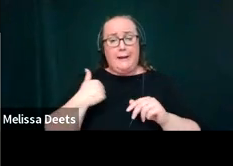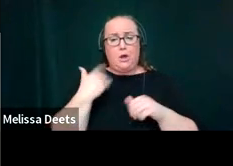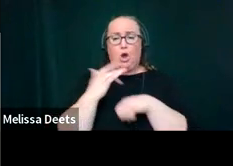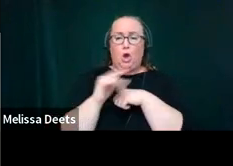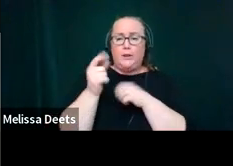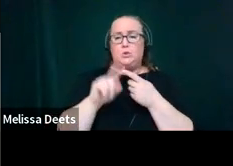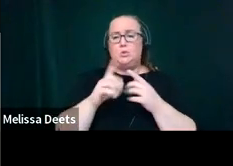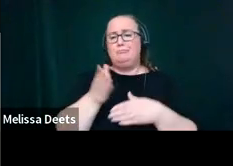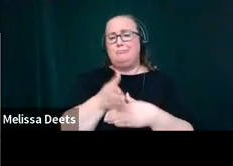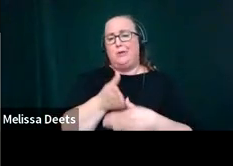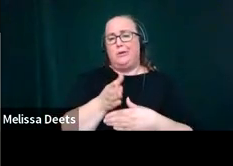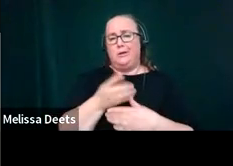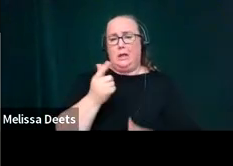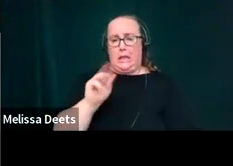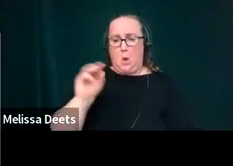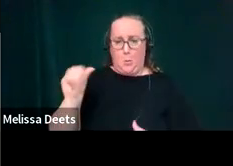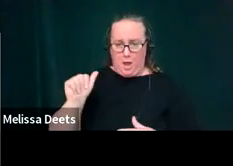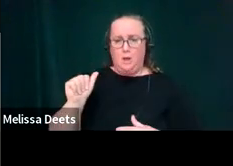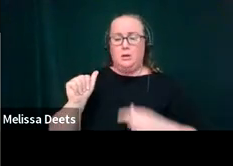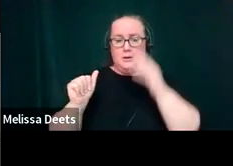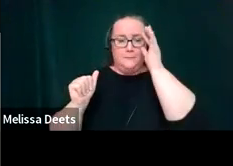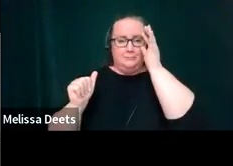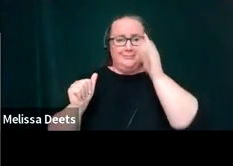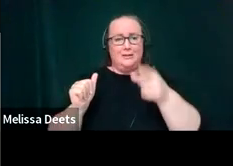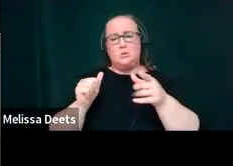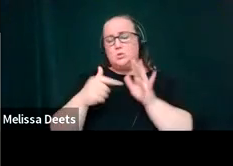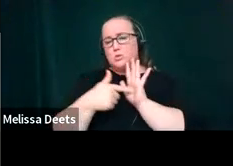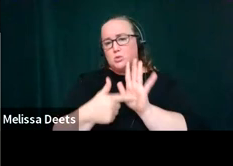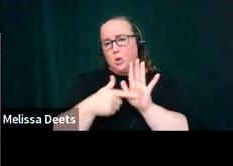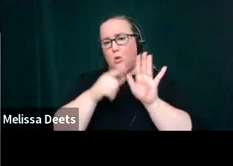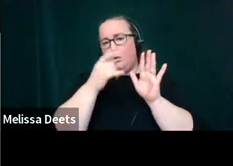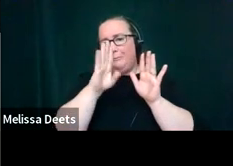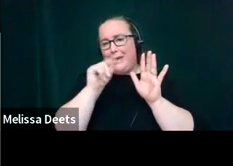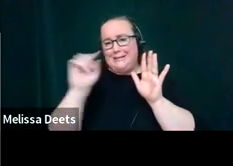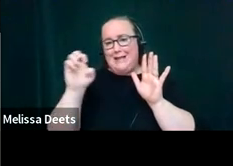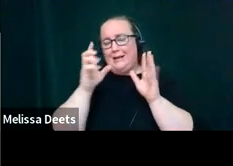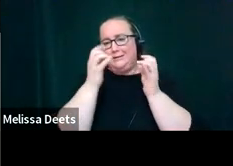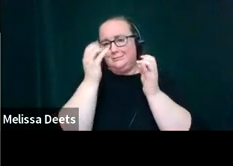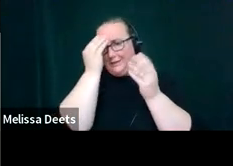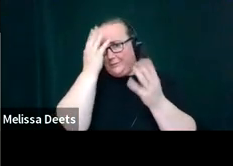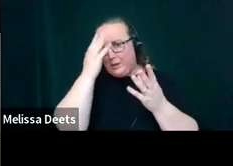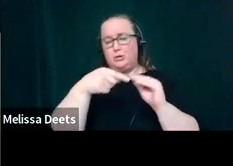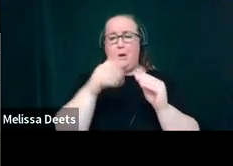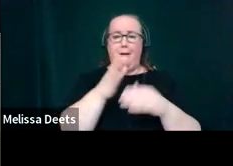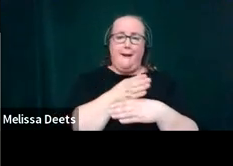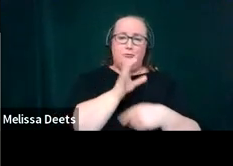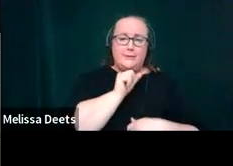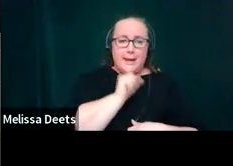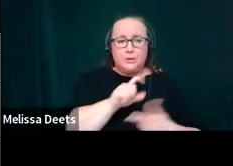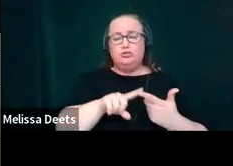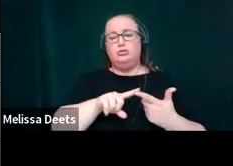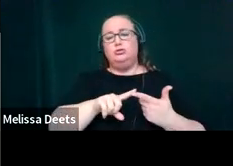visual fields. This table just has some baseline demographics with the average age, the average visual